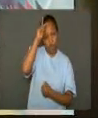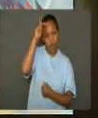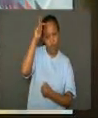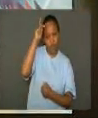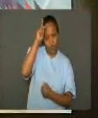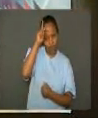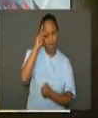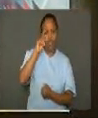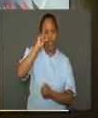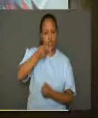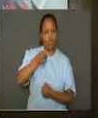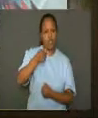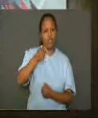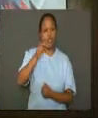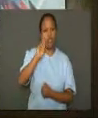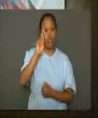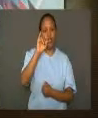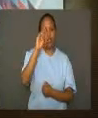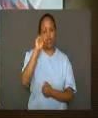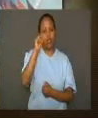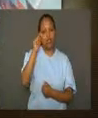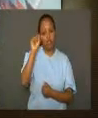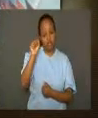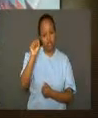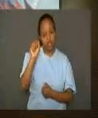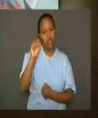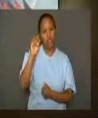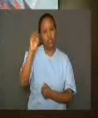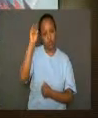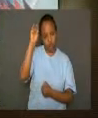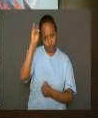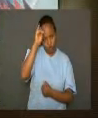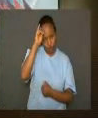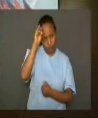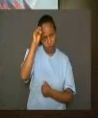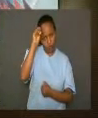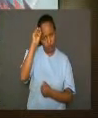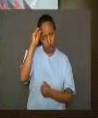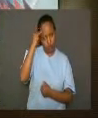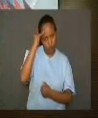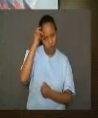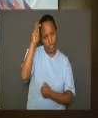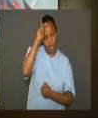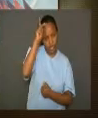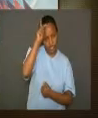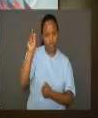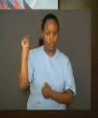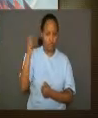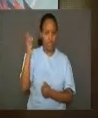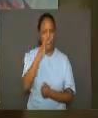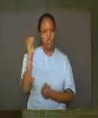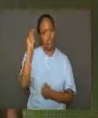of Ghana, Jomo Kenyatta of Kenya, and Abdul Nasser of